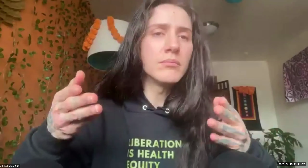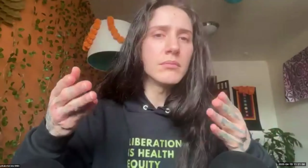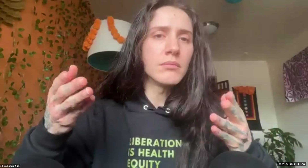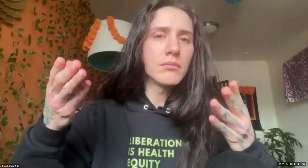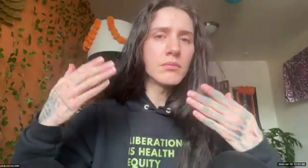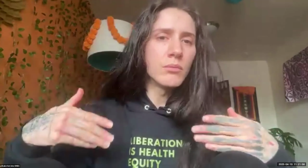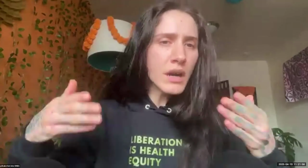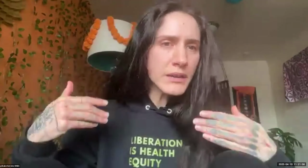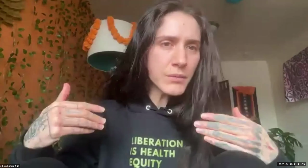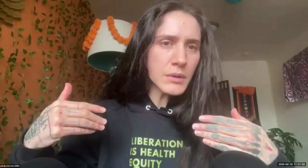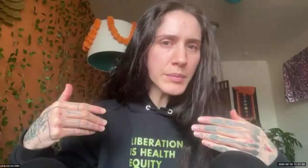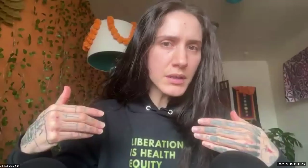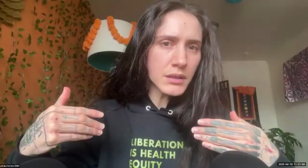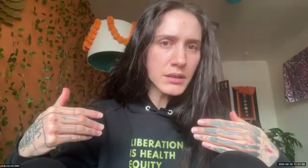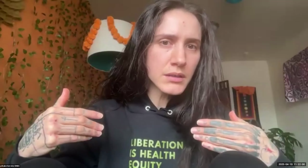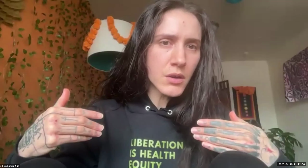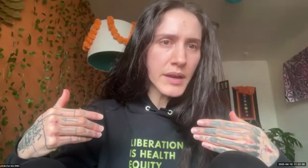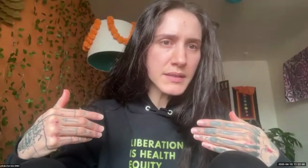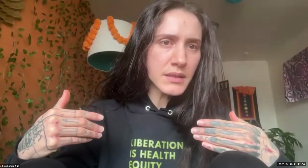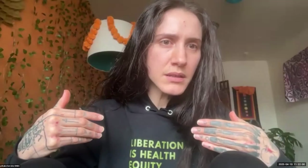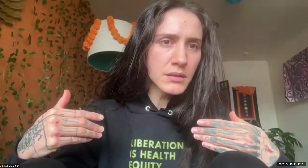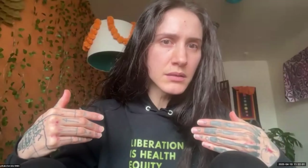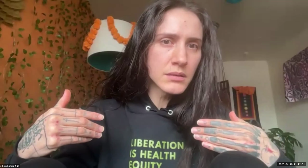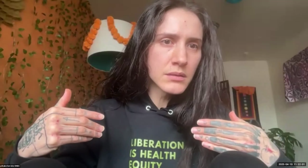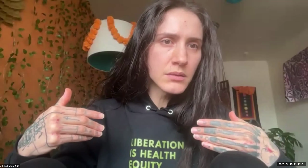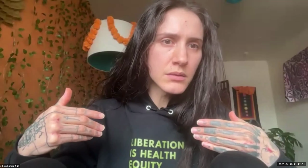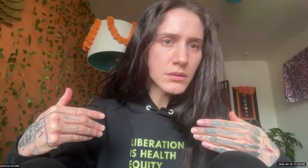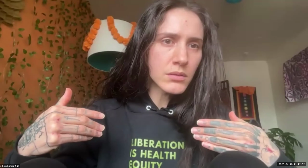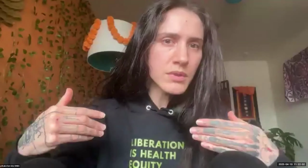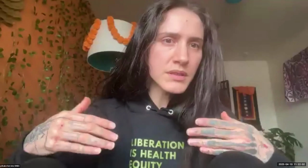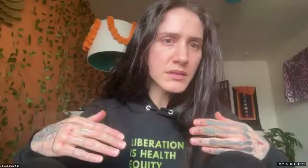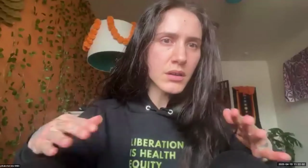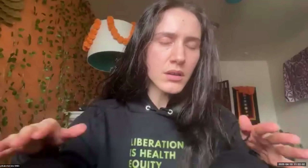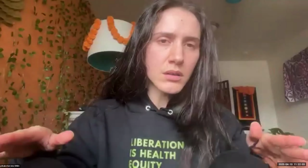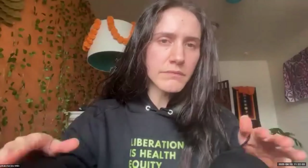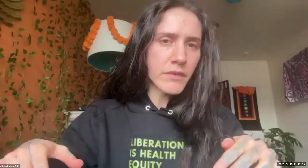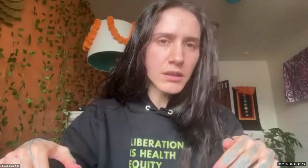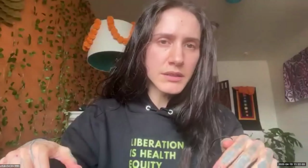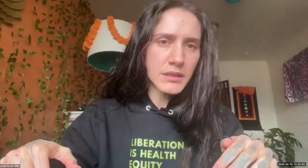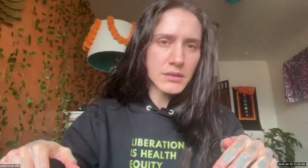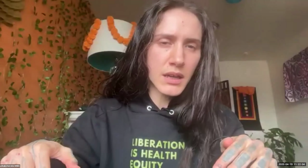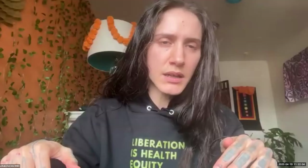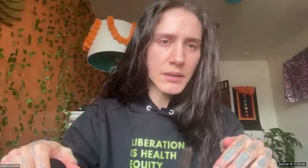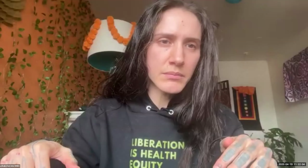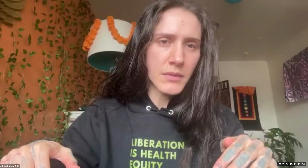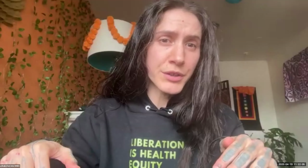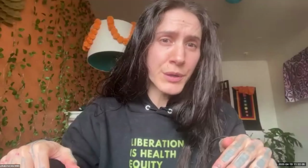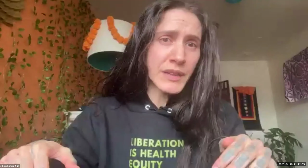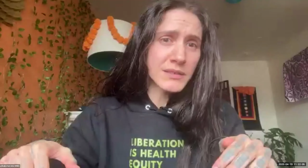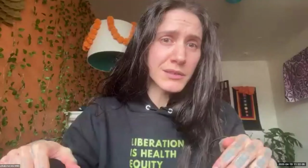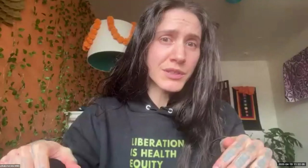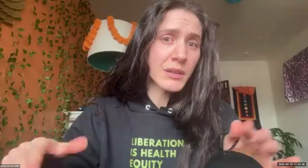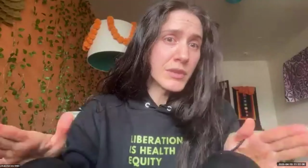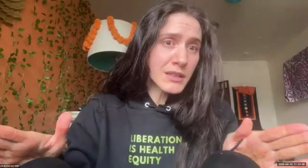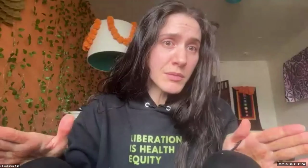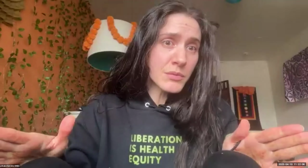did you get money for being on the OAC? Or was this all volunteer time? I don't know